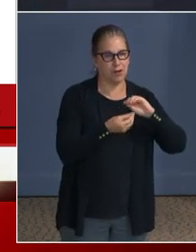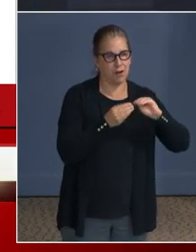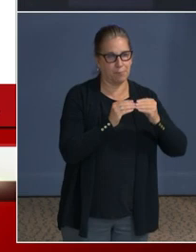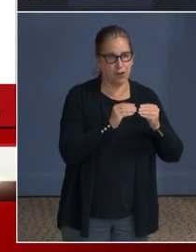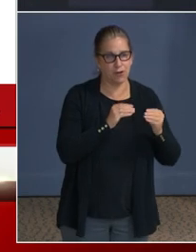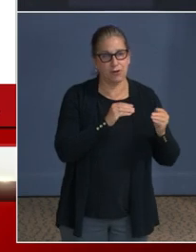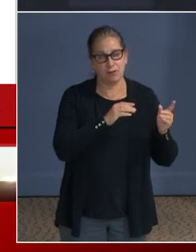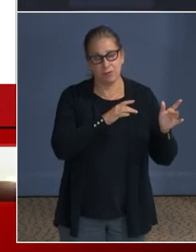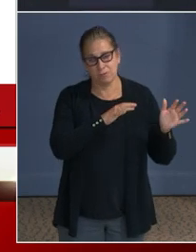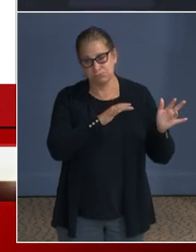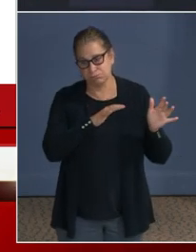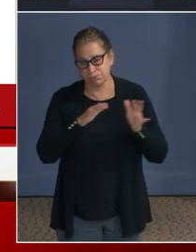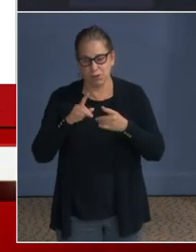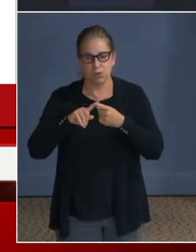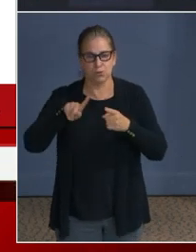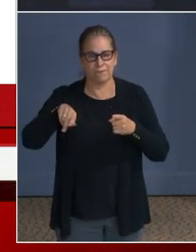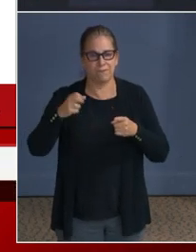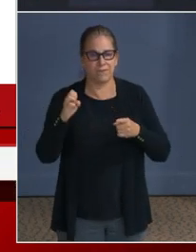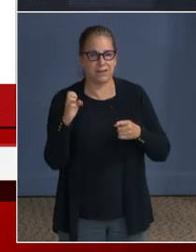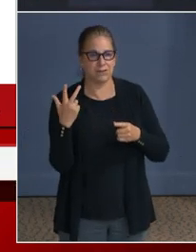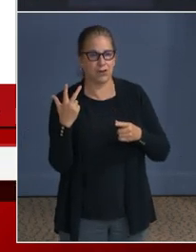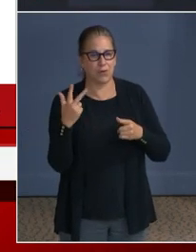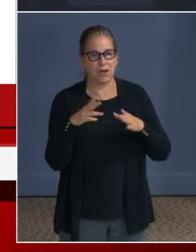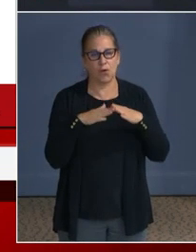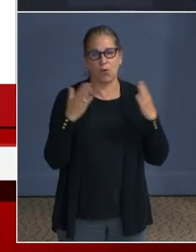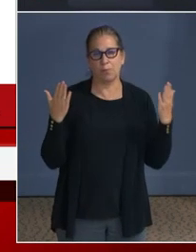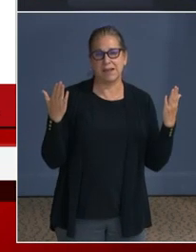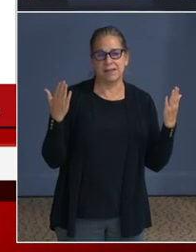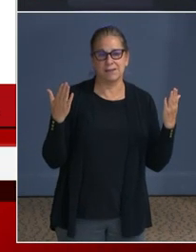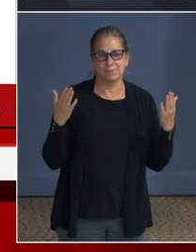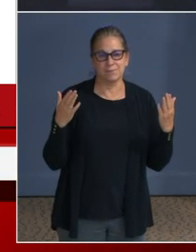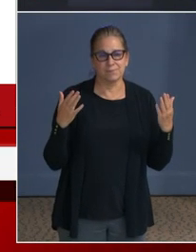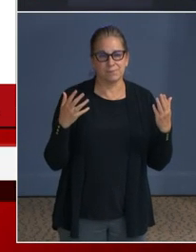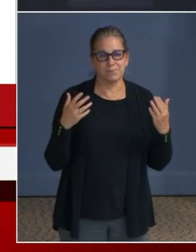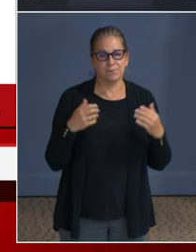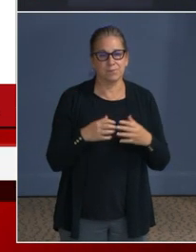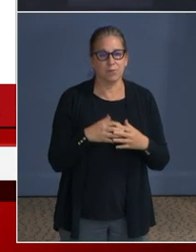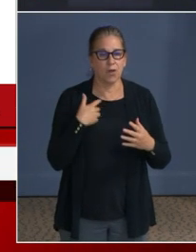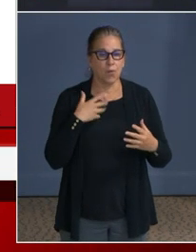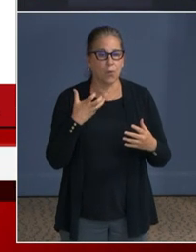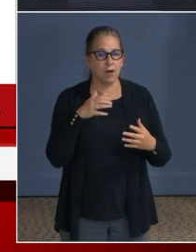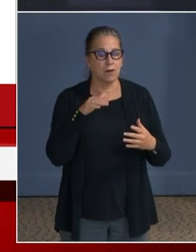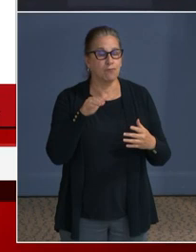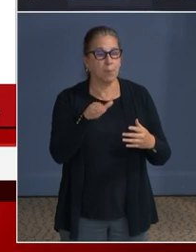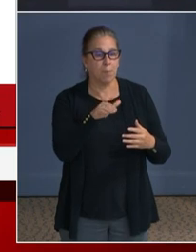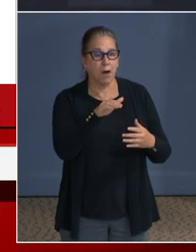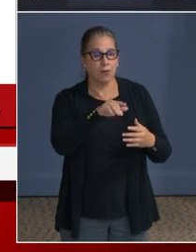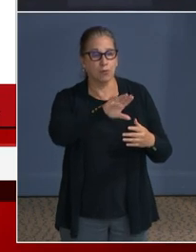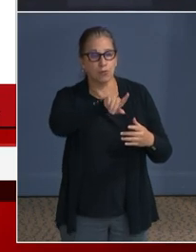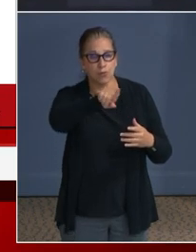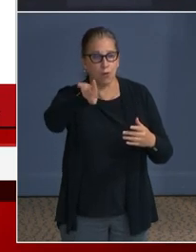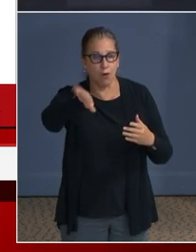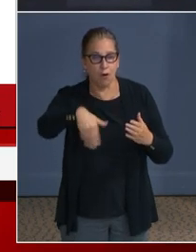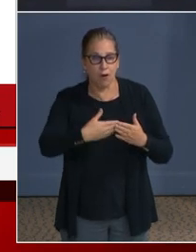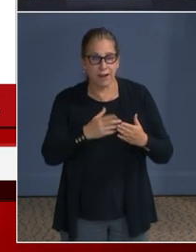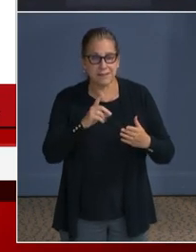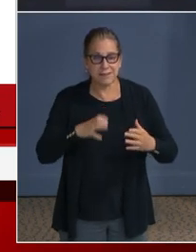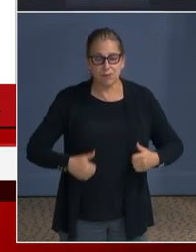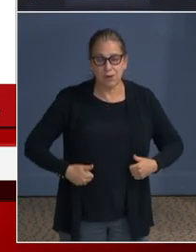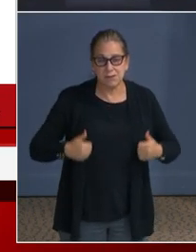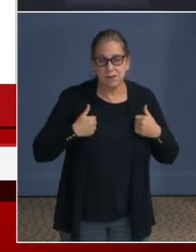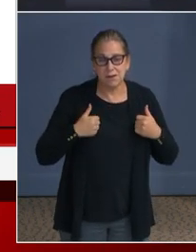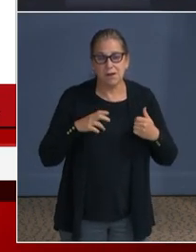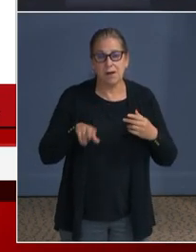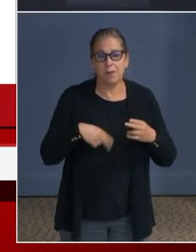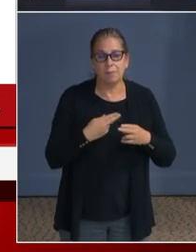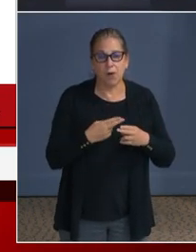Lastly, and non-COVID related, I want to remind DC residents about a working group that